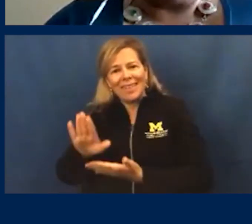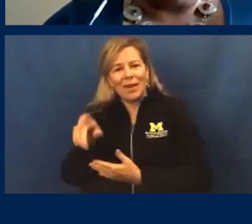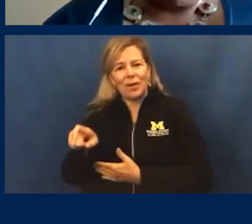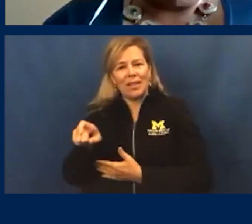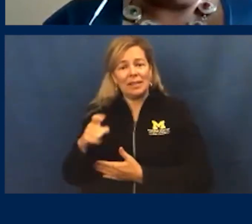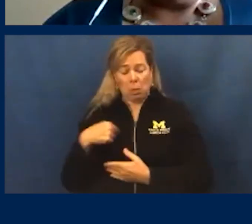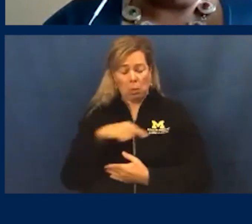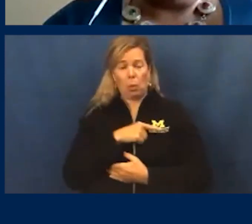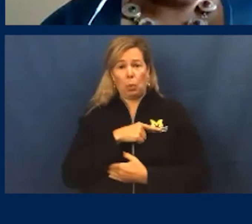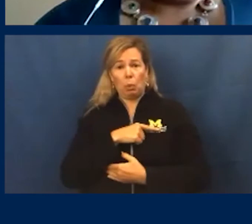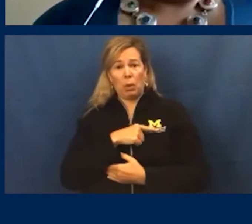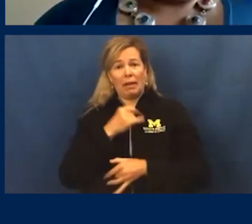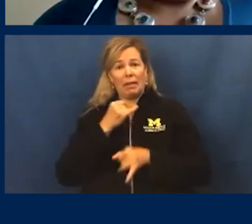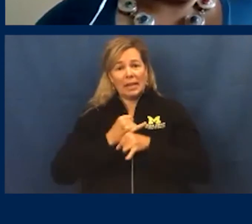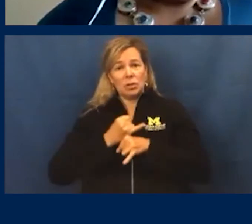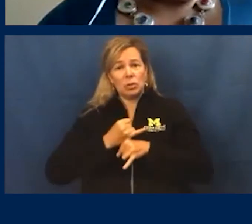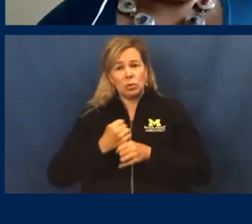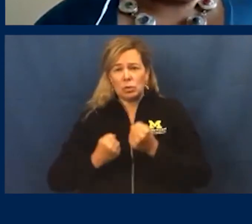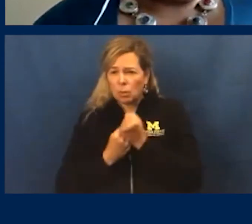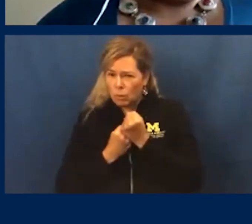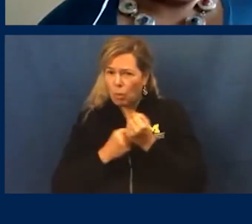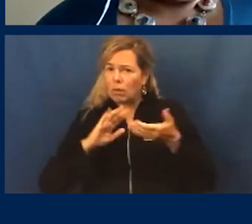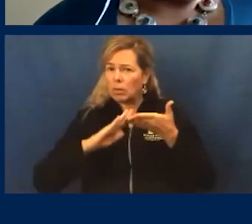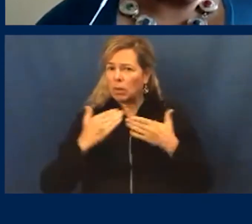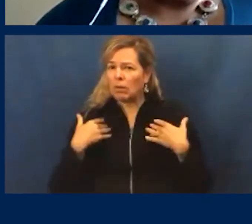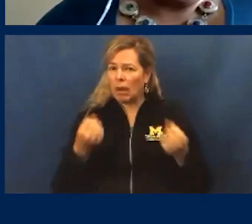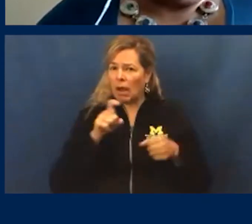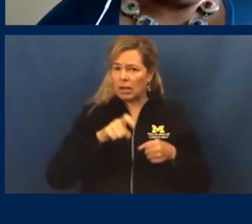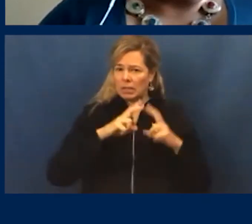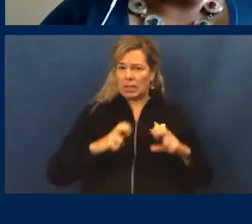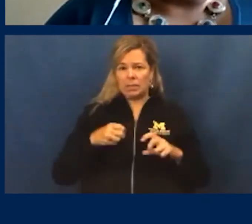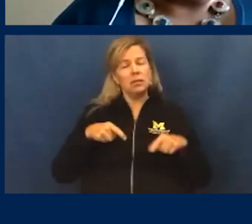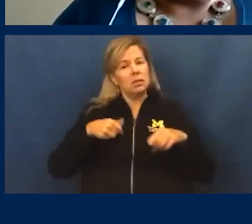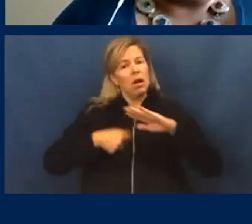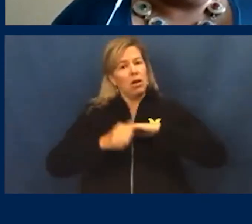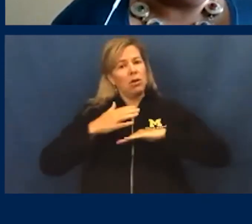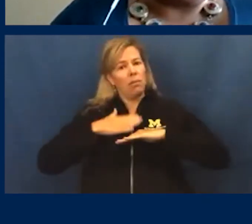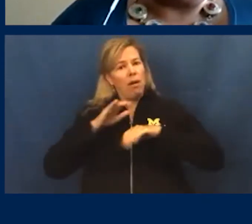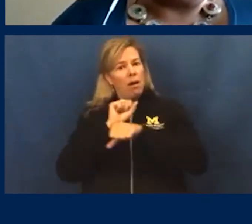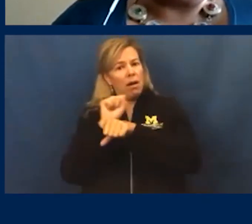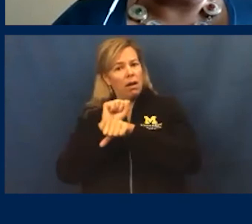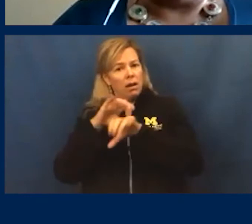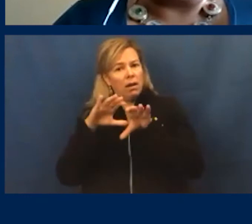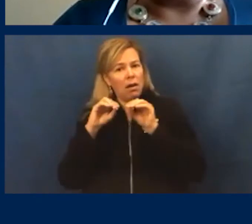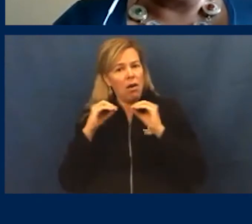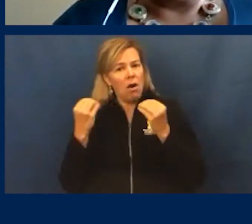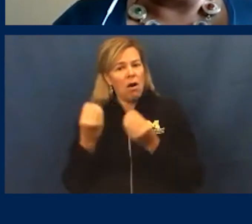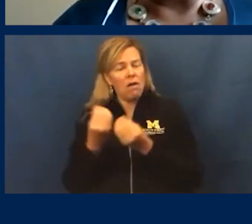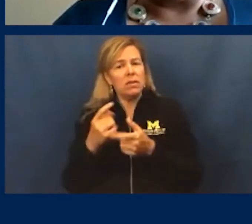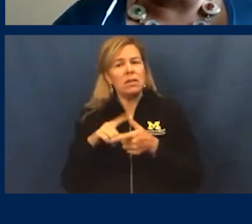support working on our community health needs assessment that's done out of my office. And we recently finished